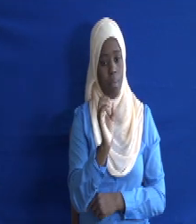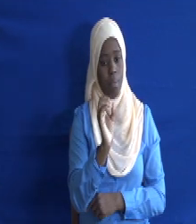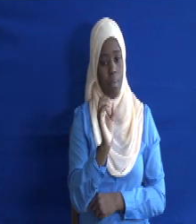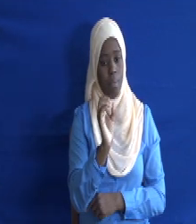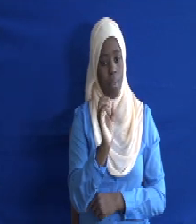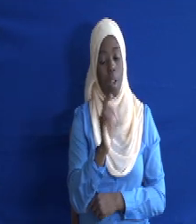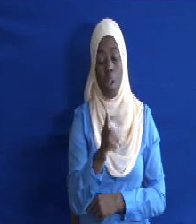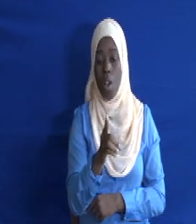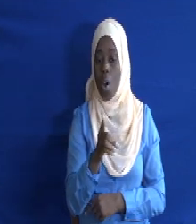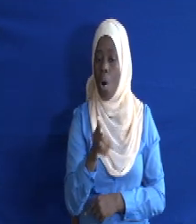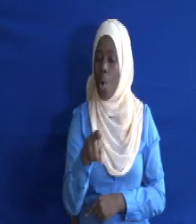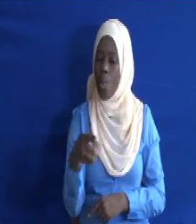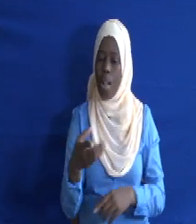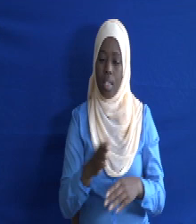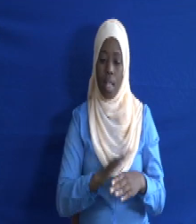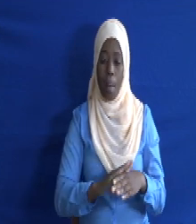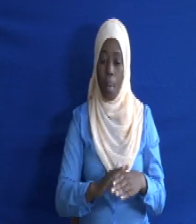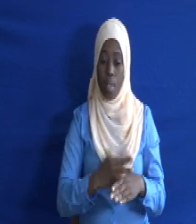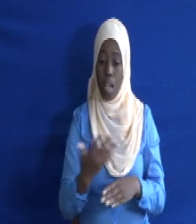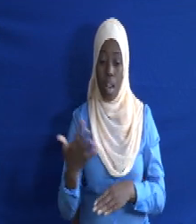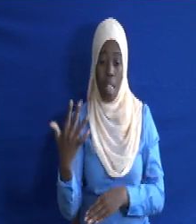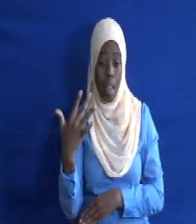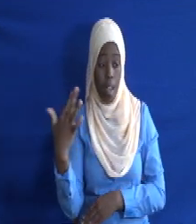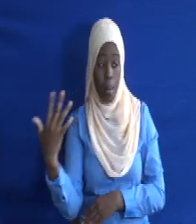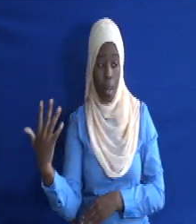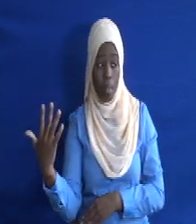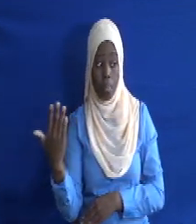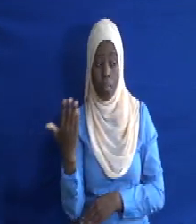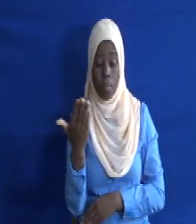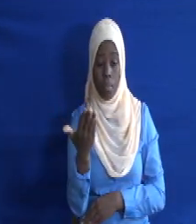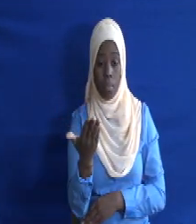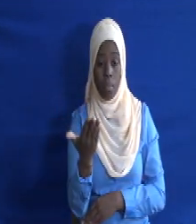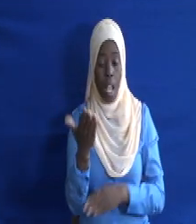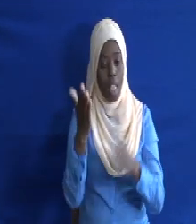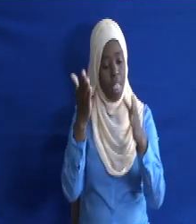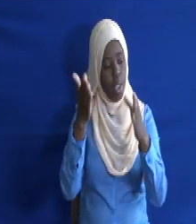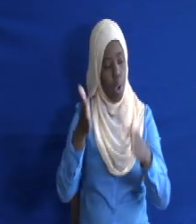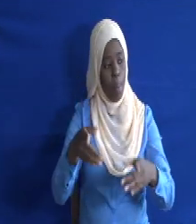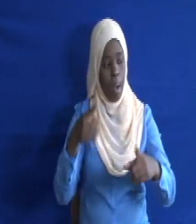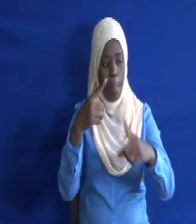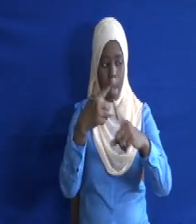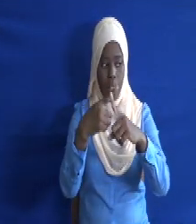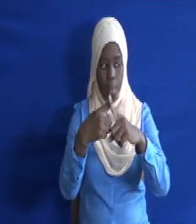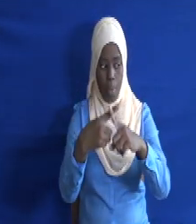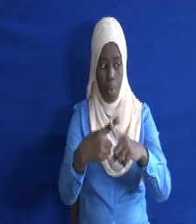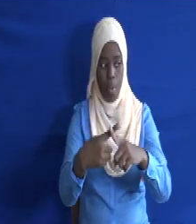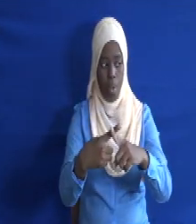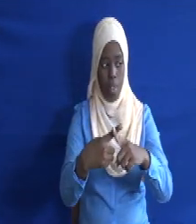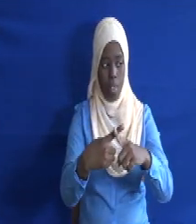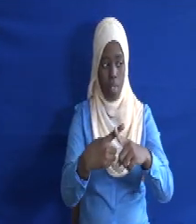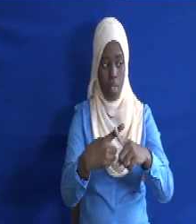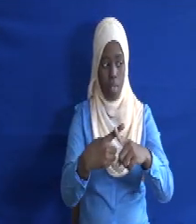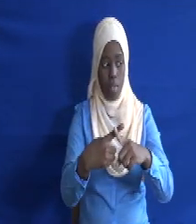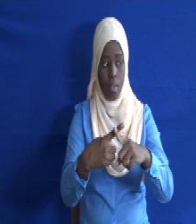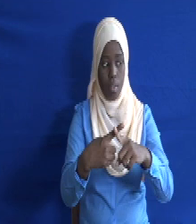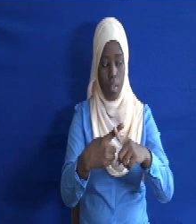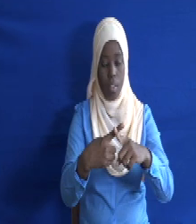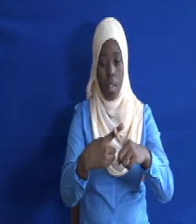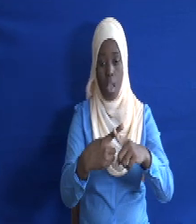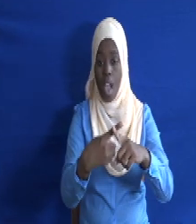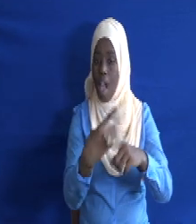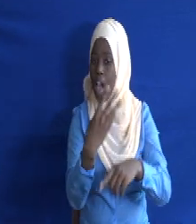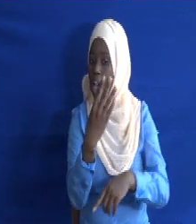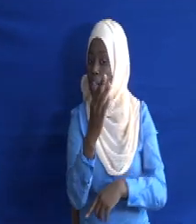What another number is common? 40, very good. So 40 is also common here. It is 40